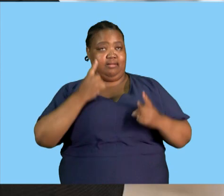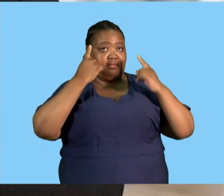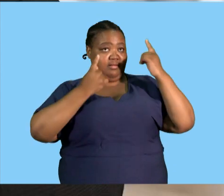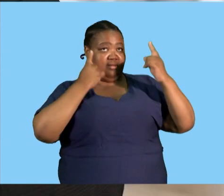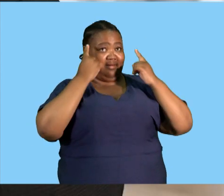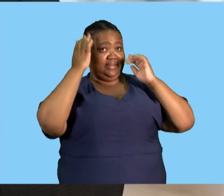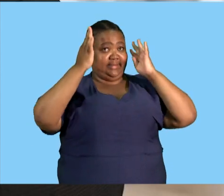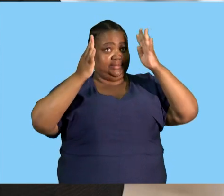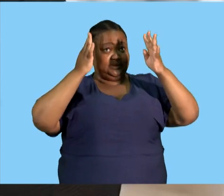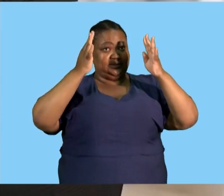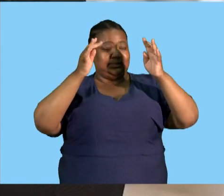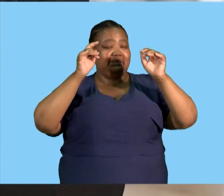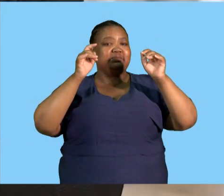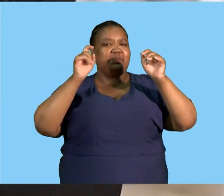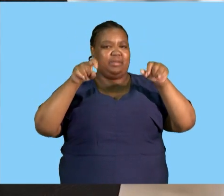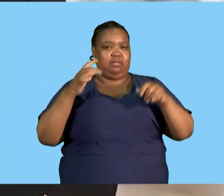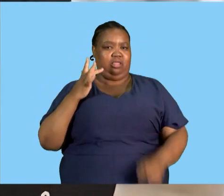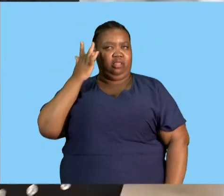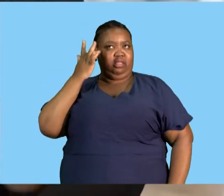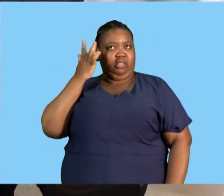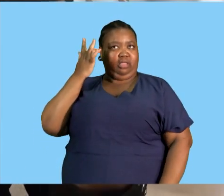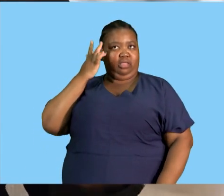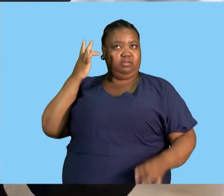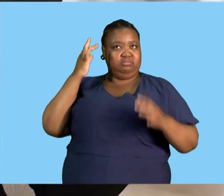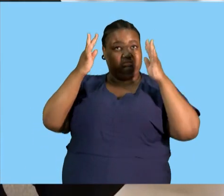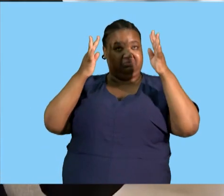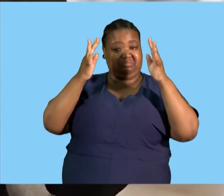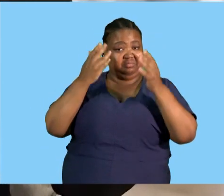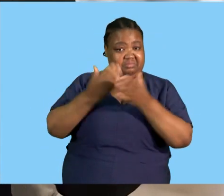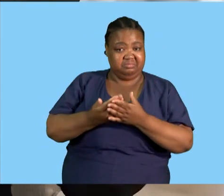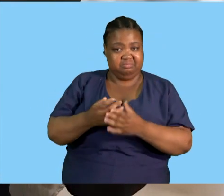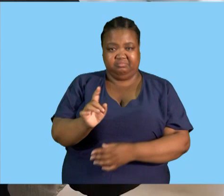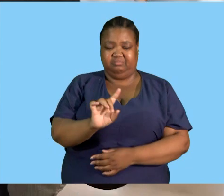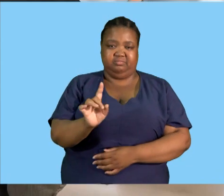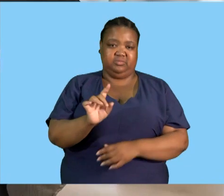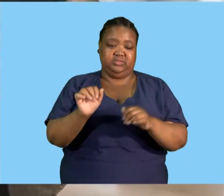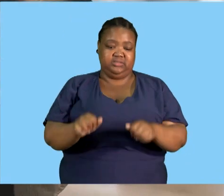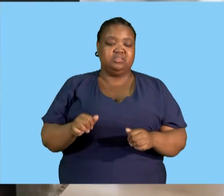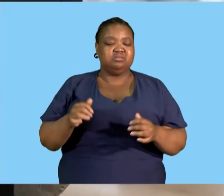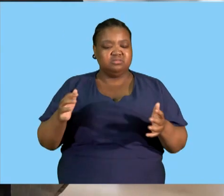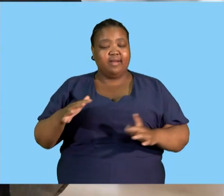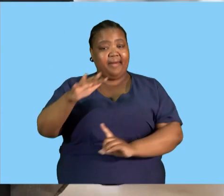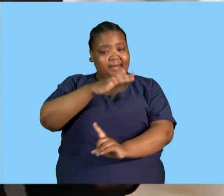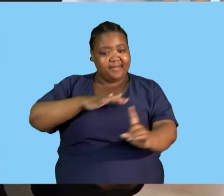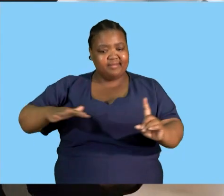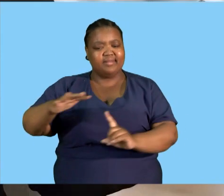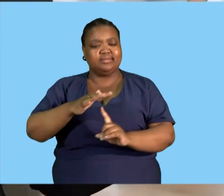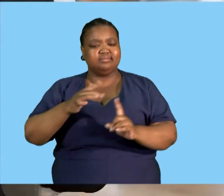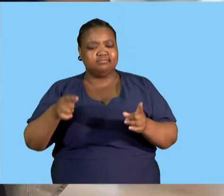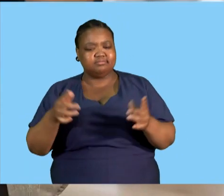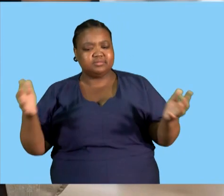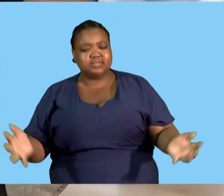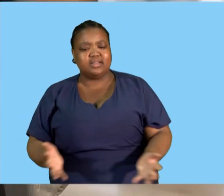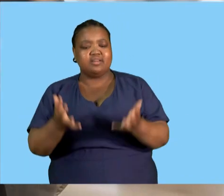think creatively, but they don't just wake up in the morning and be creative thinkers. We need to create an environment that will allow them